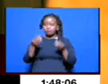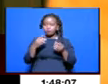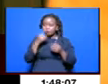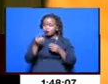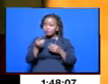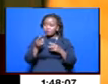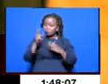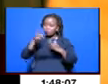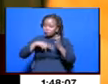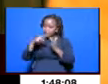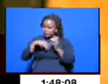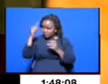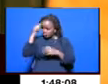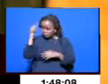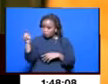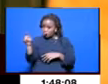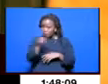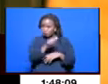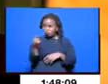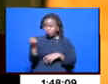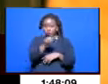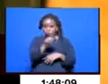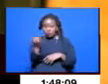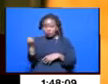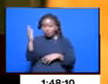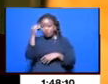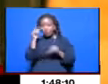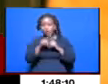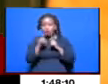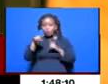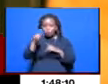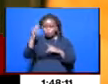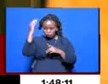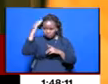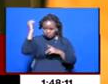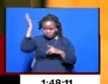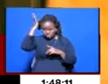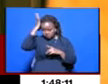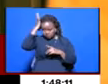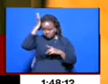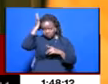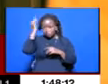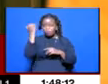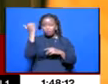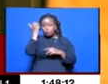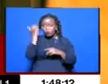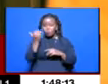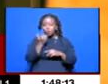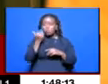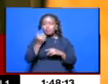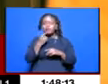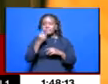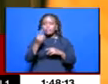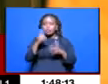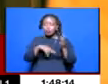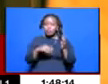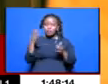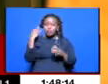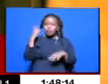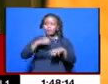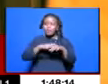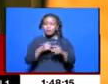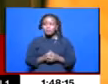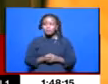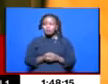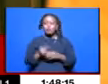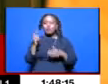read it, it shall be acted in your mind. And this is what this court said at that time. What of the argument